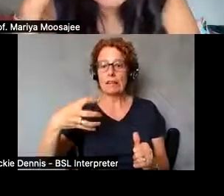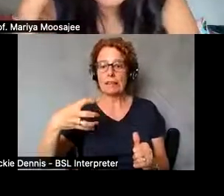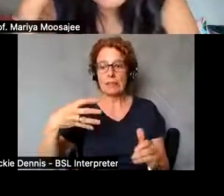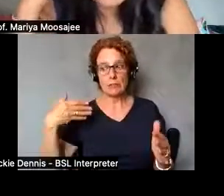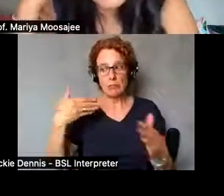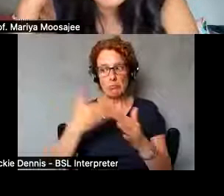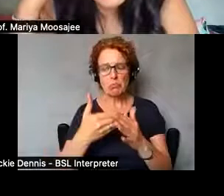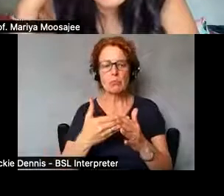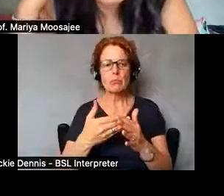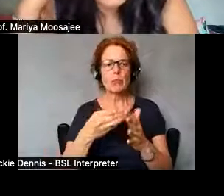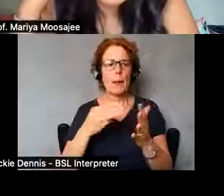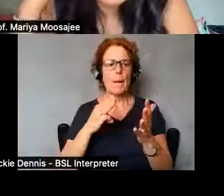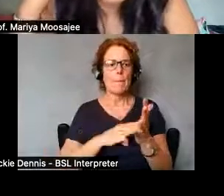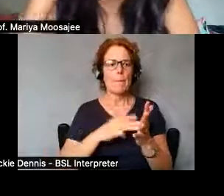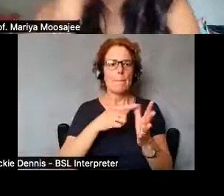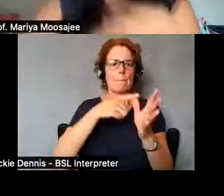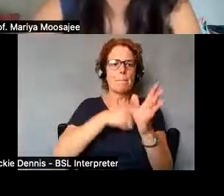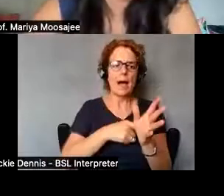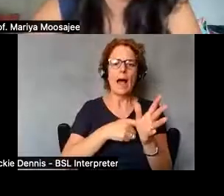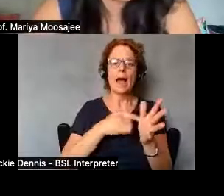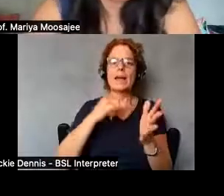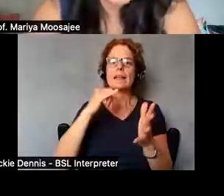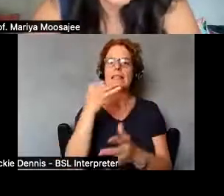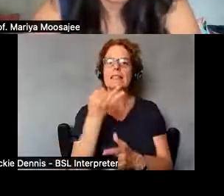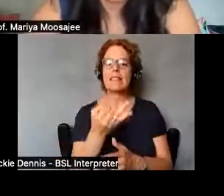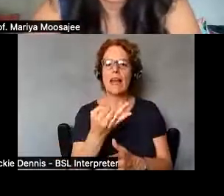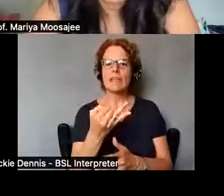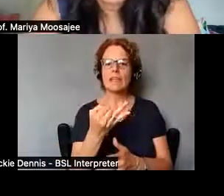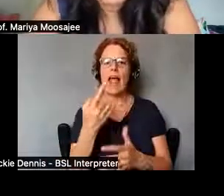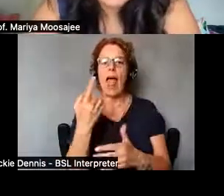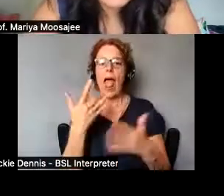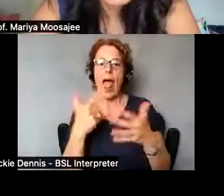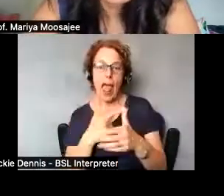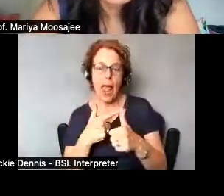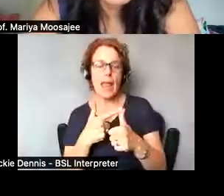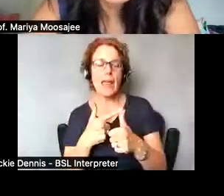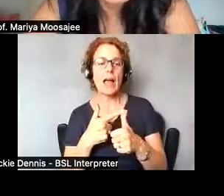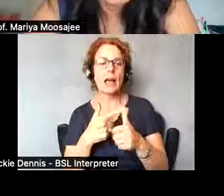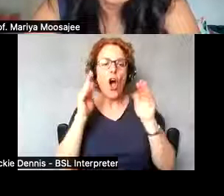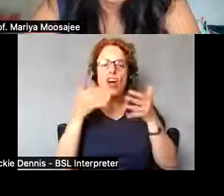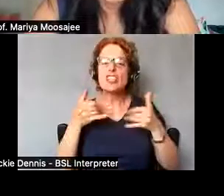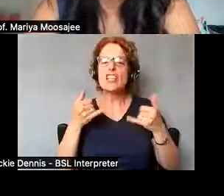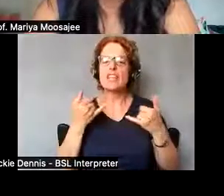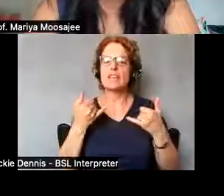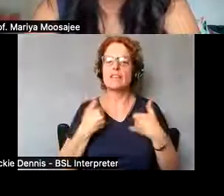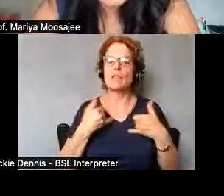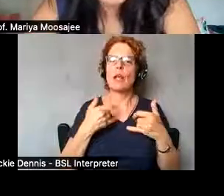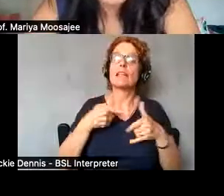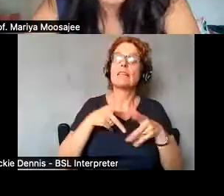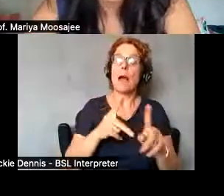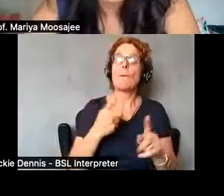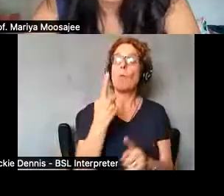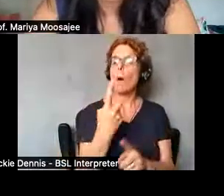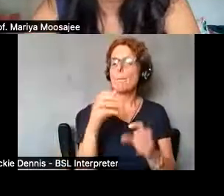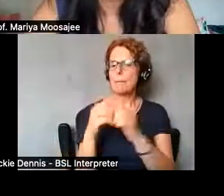for Mya7A, Usher syndrome type 1B. And essentially, they used a